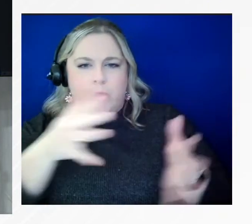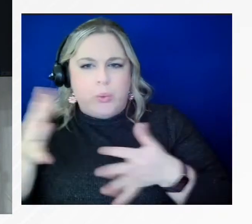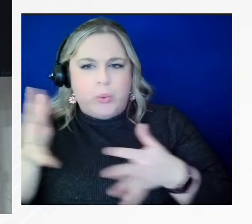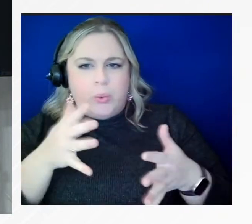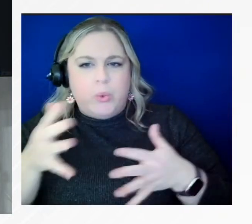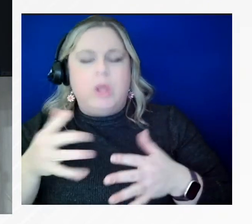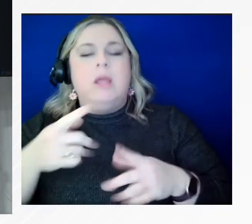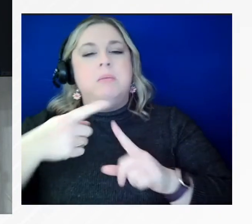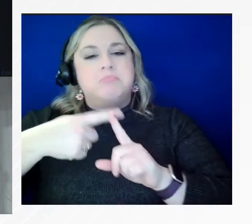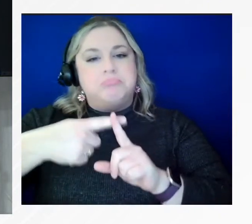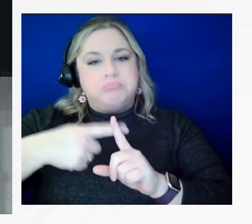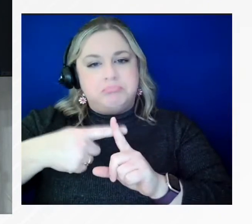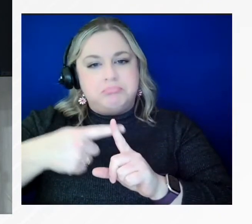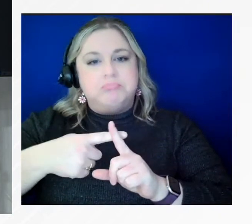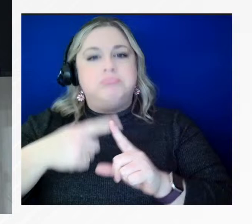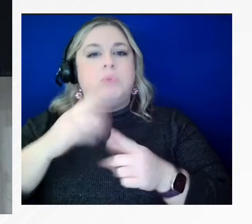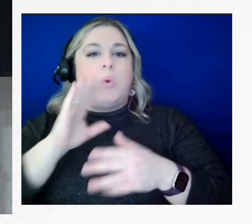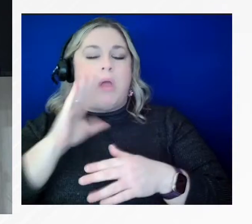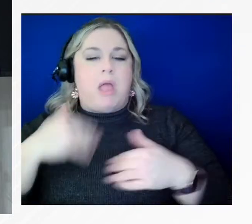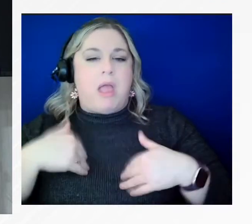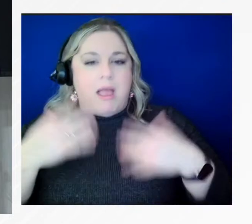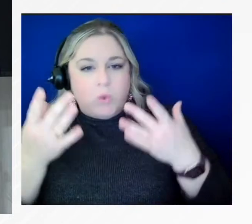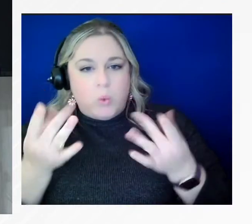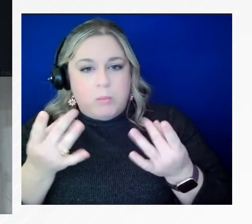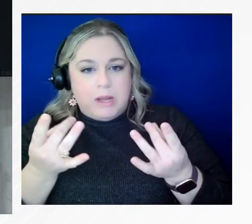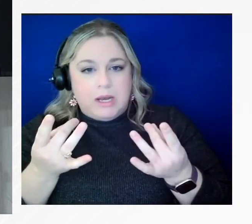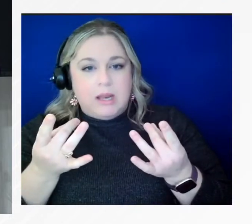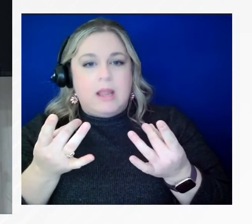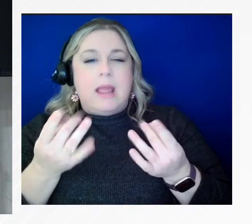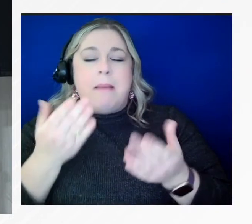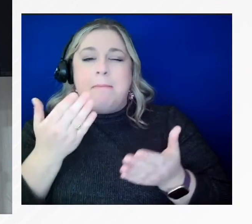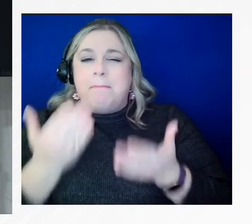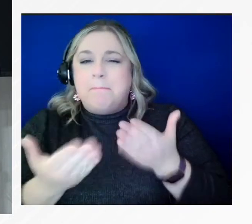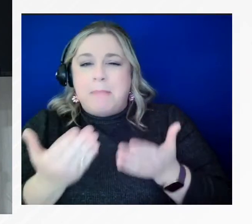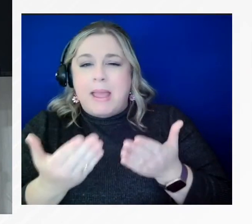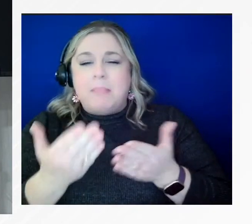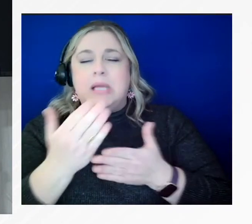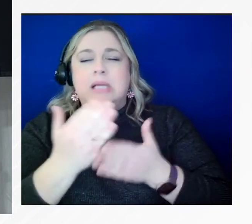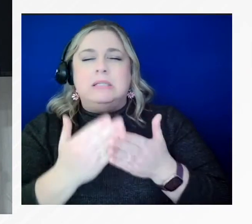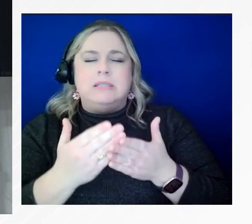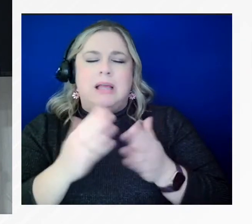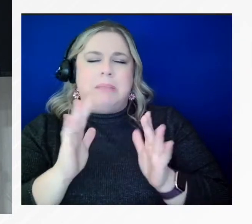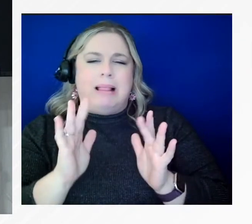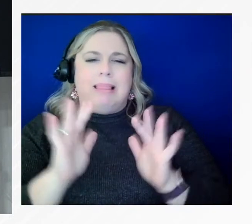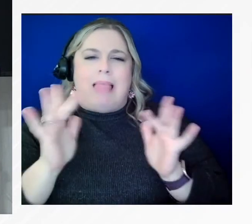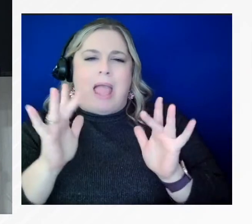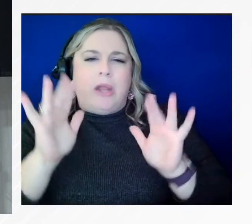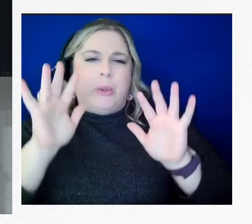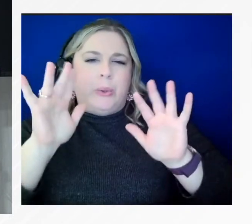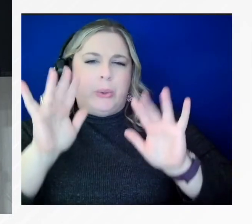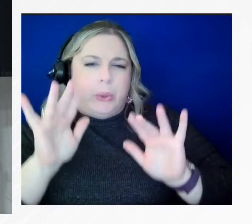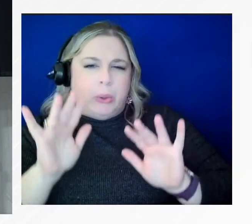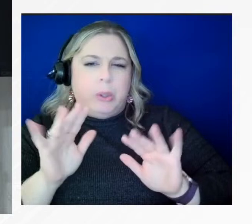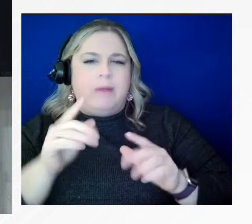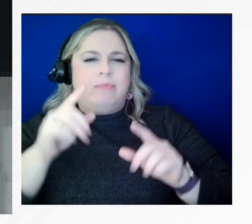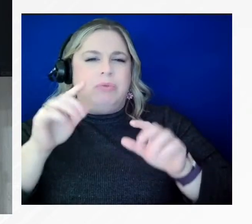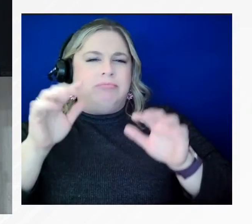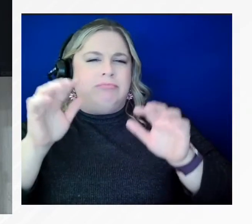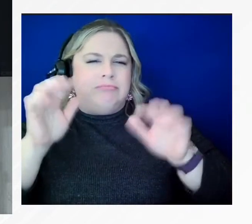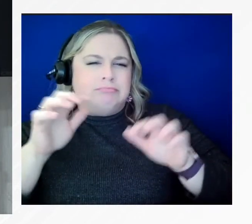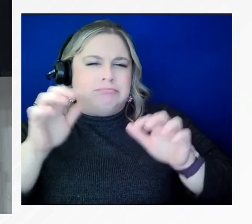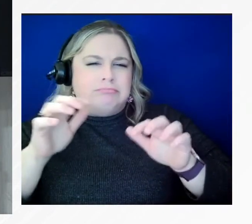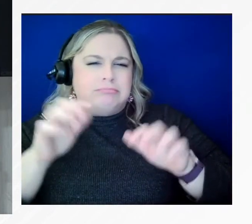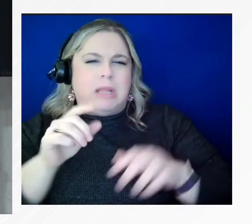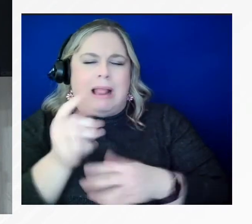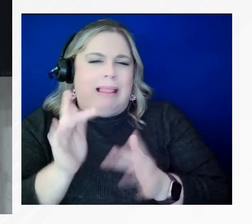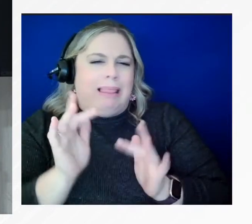higher relative humidity, and maybe the slight chance of some very light precipitation, some sprinkles, maybe 1/100 of an inch. Nothing of really significance in terms of